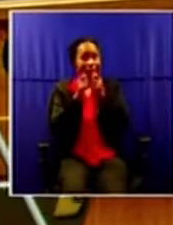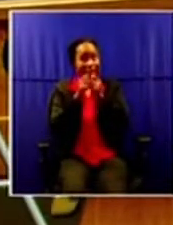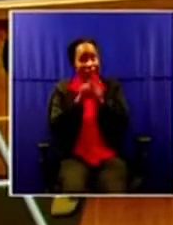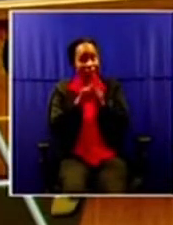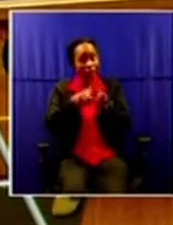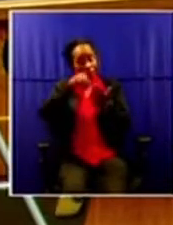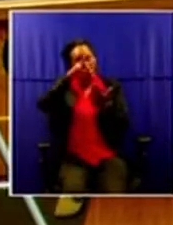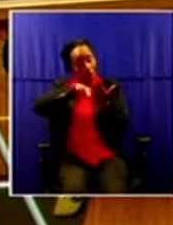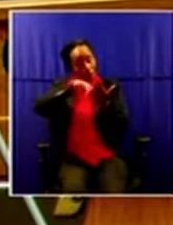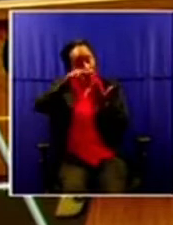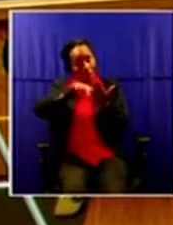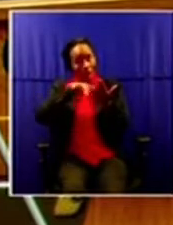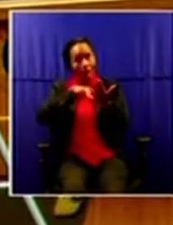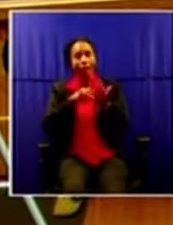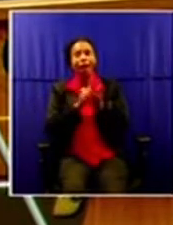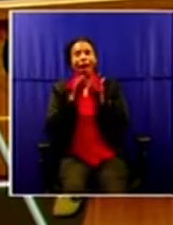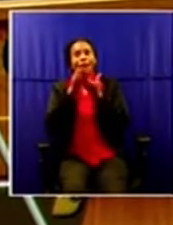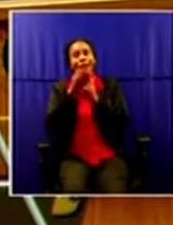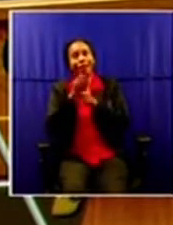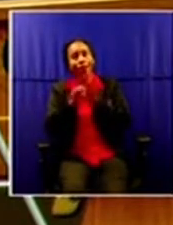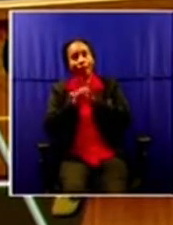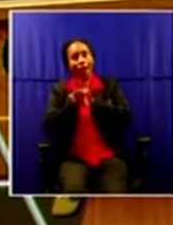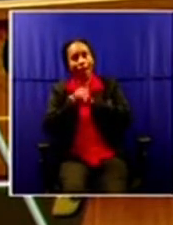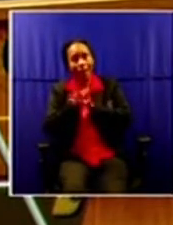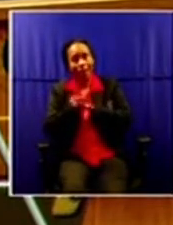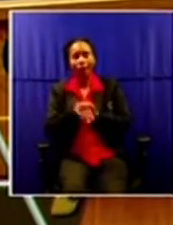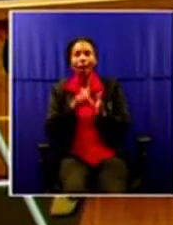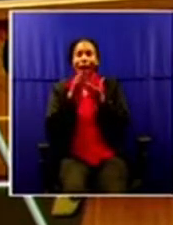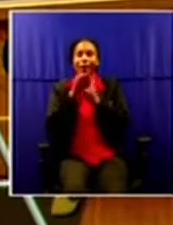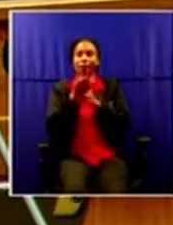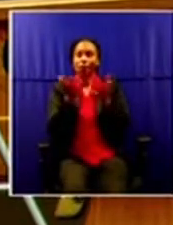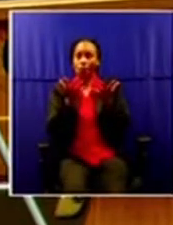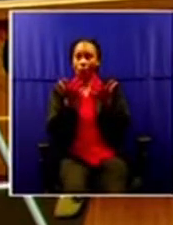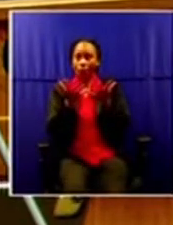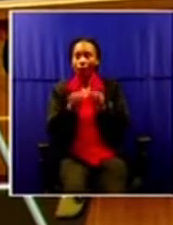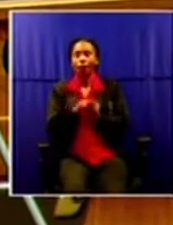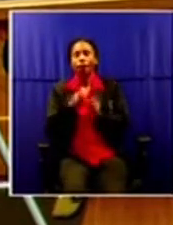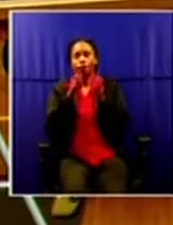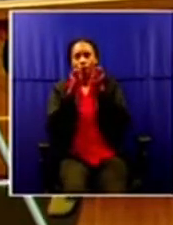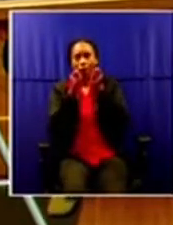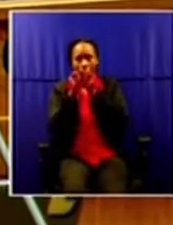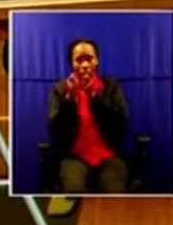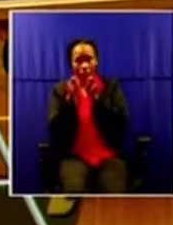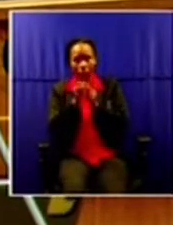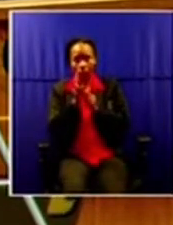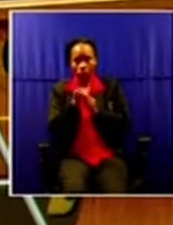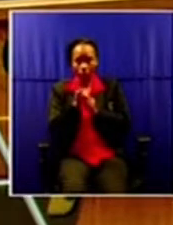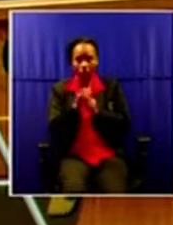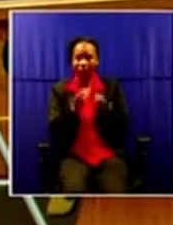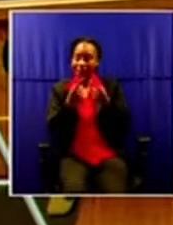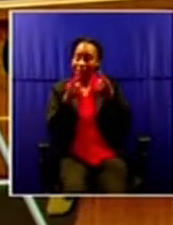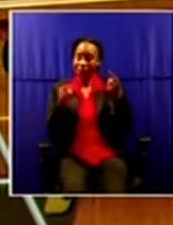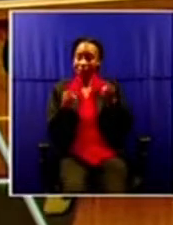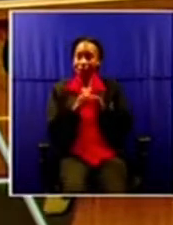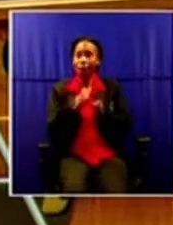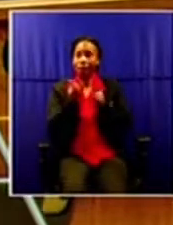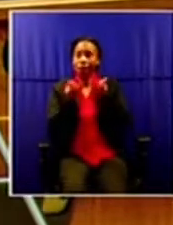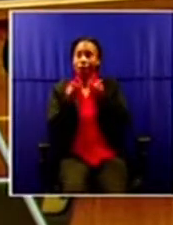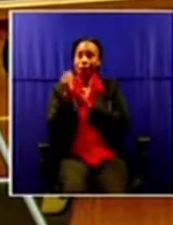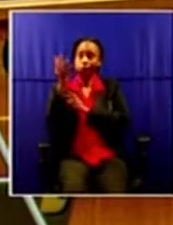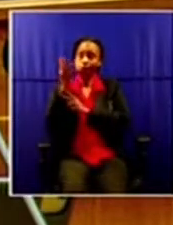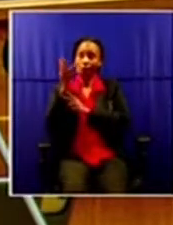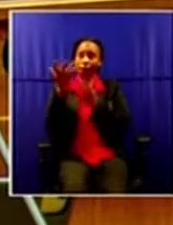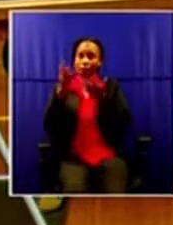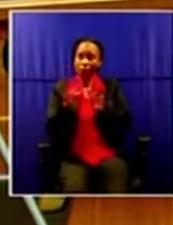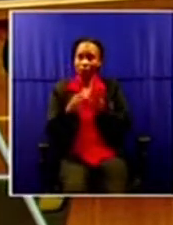markets, and access to finance as well. As several speakers have indicated, the